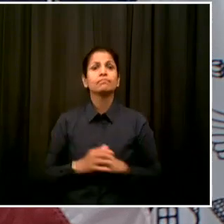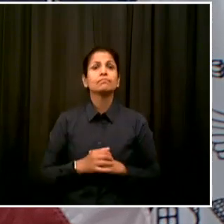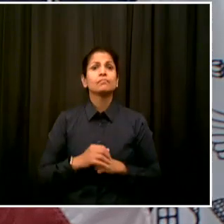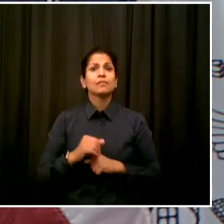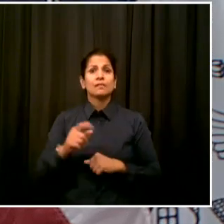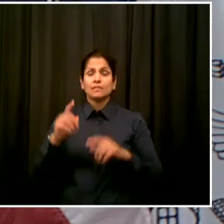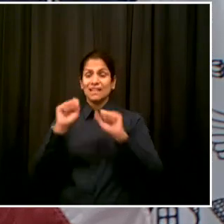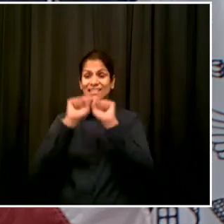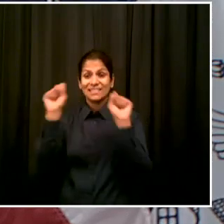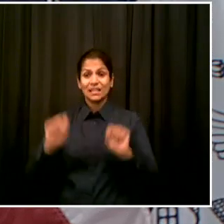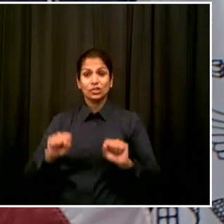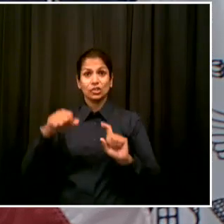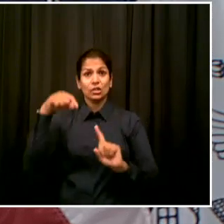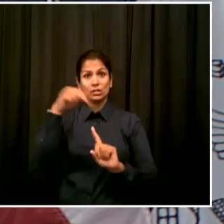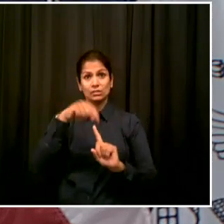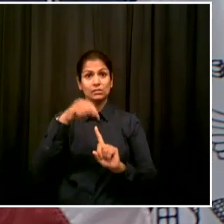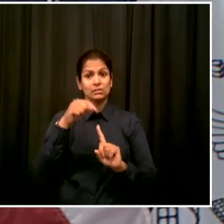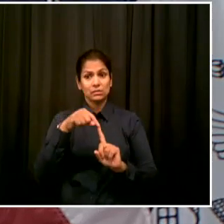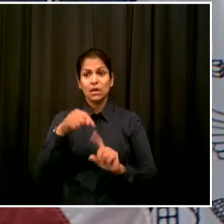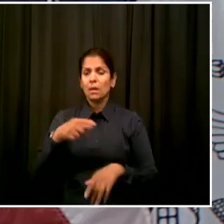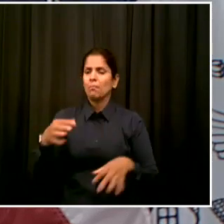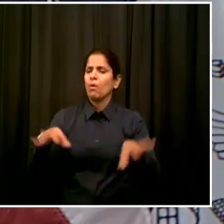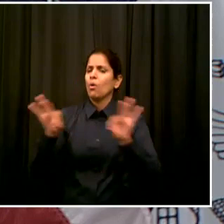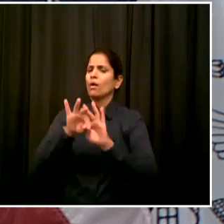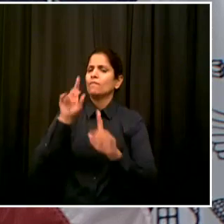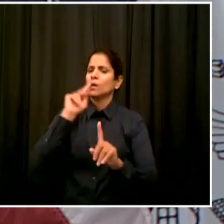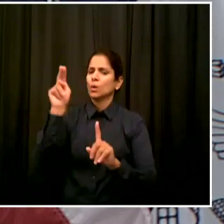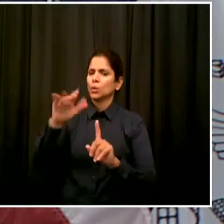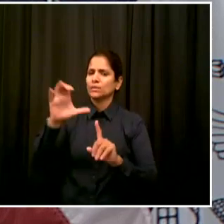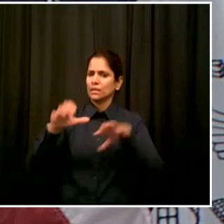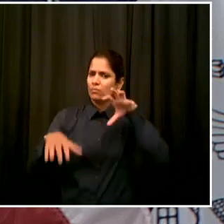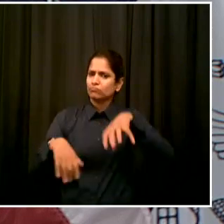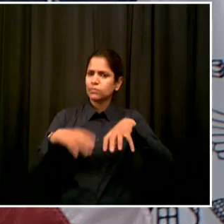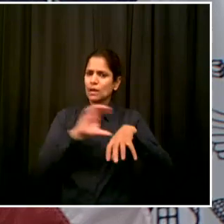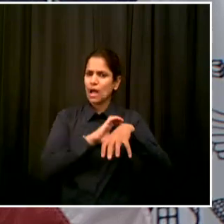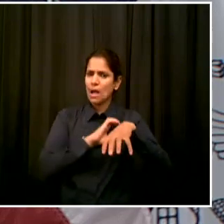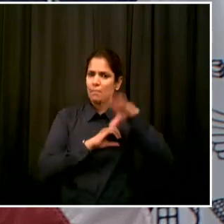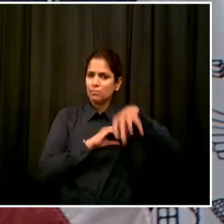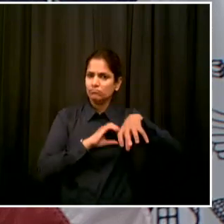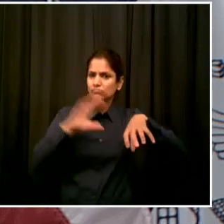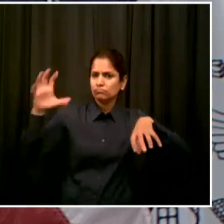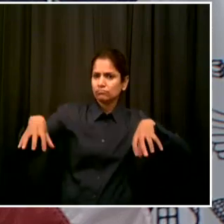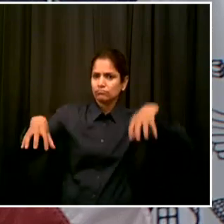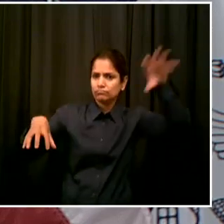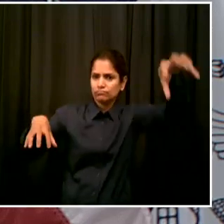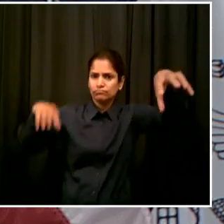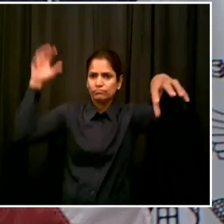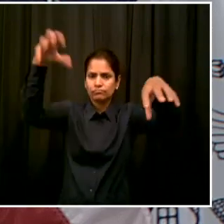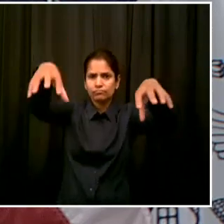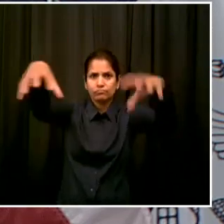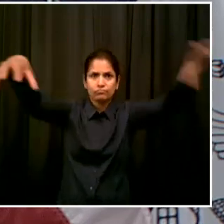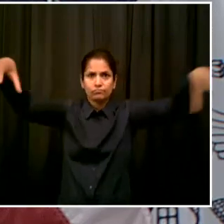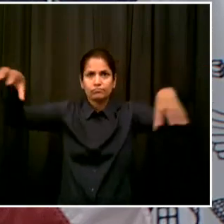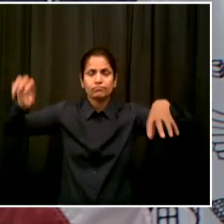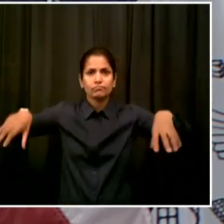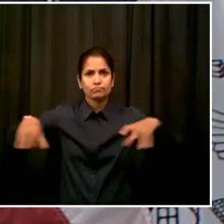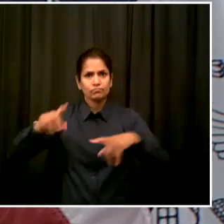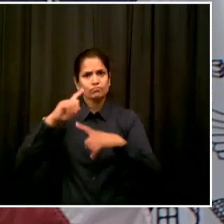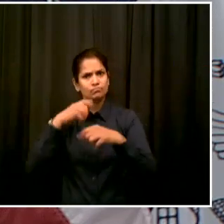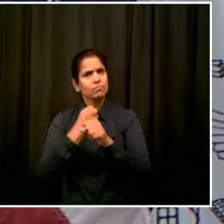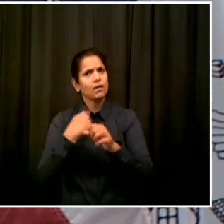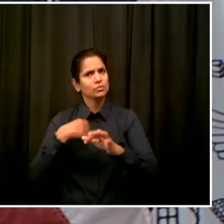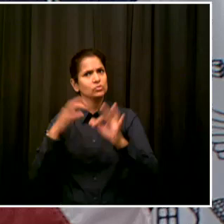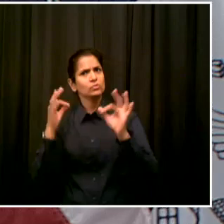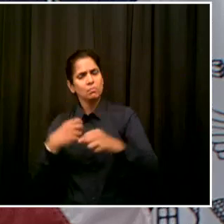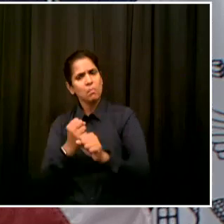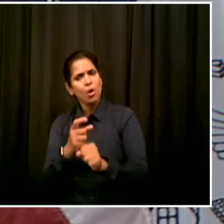was important to do. What needs to be done from this point on and how it can be modified is a very fair question. I can get an update on